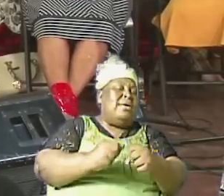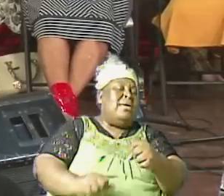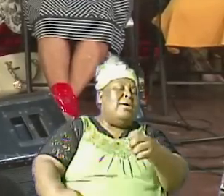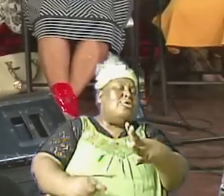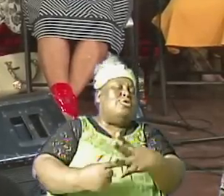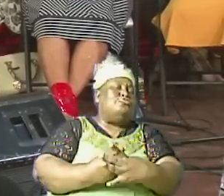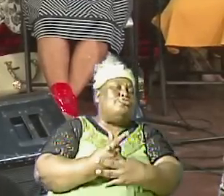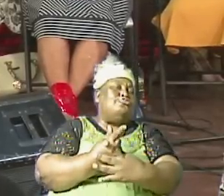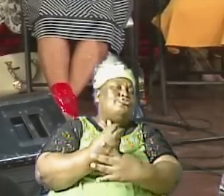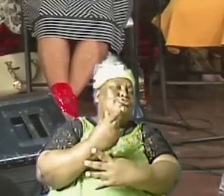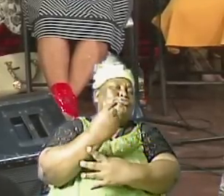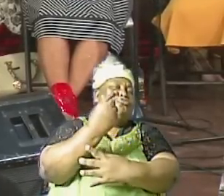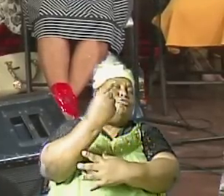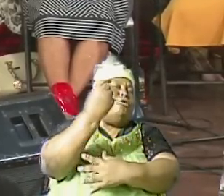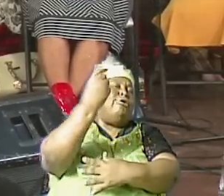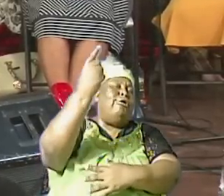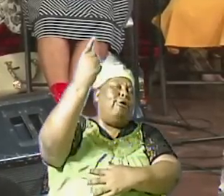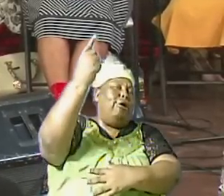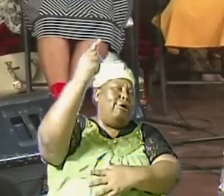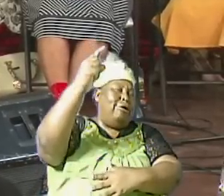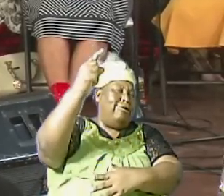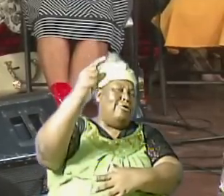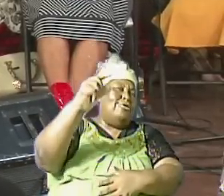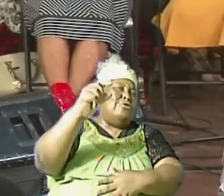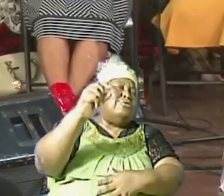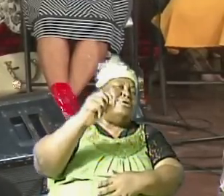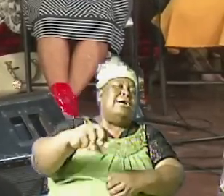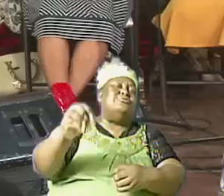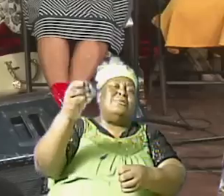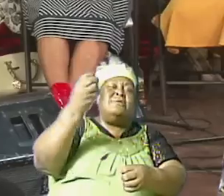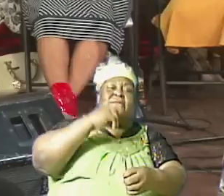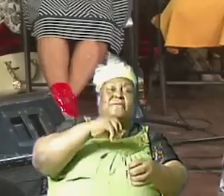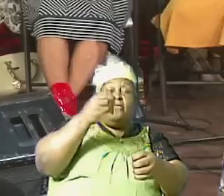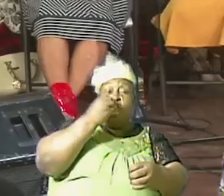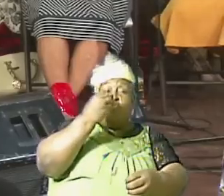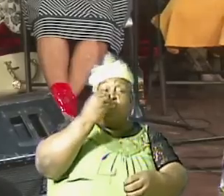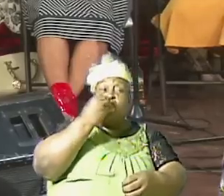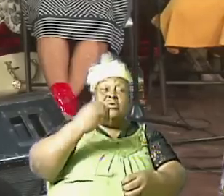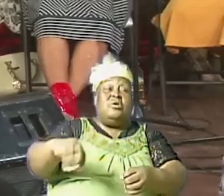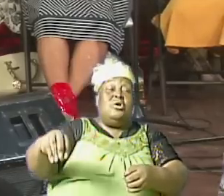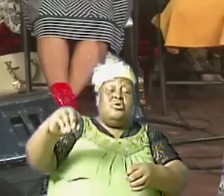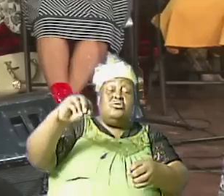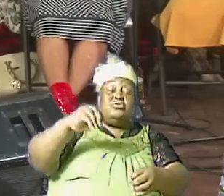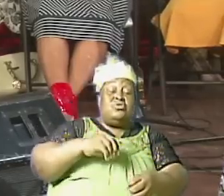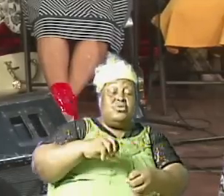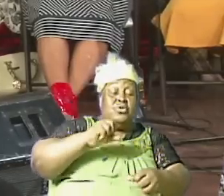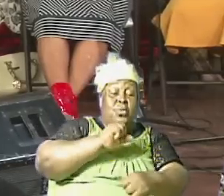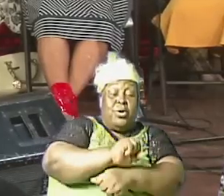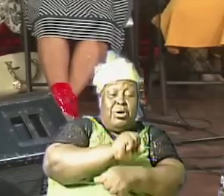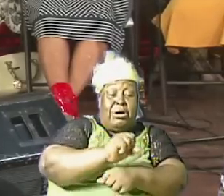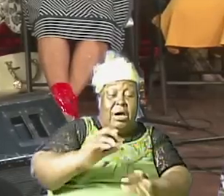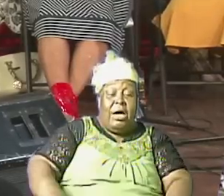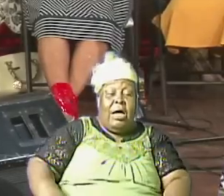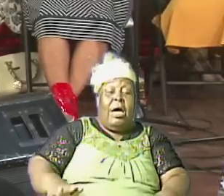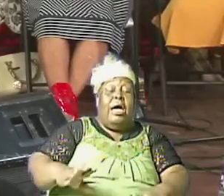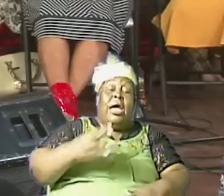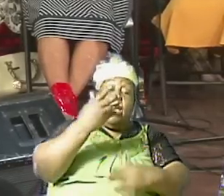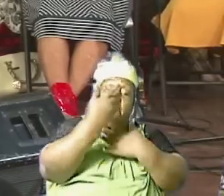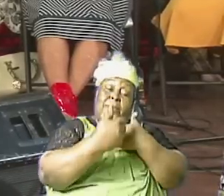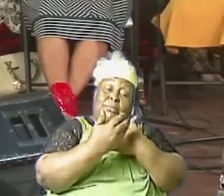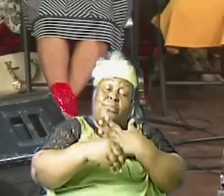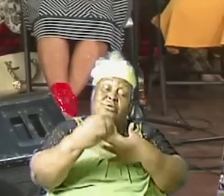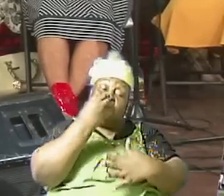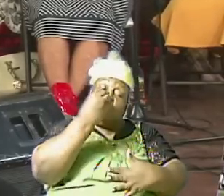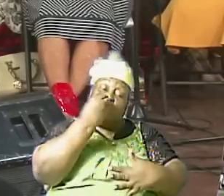bring forth and bud, that it may give seed to the sower and